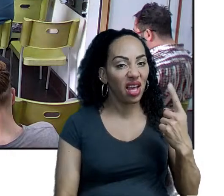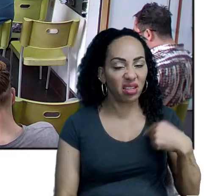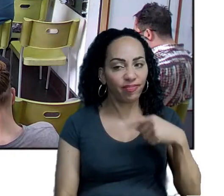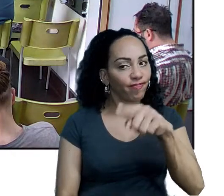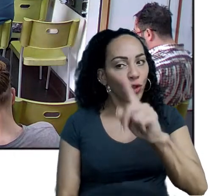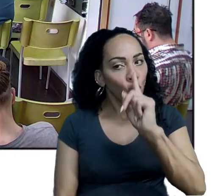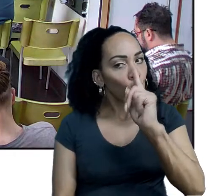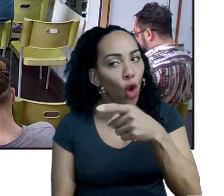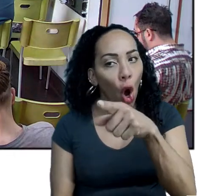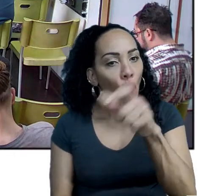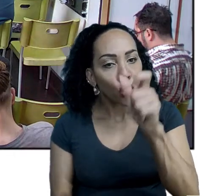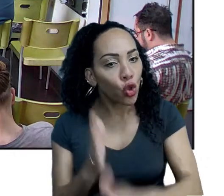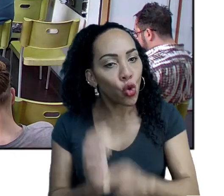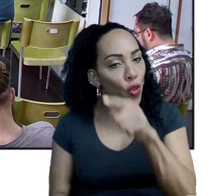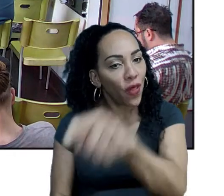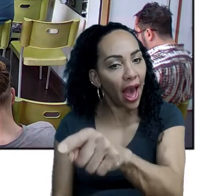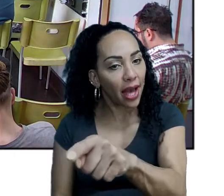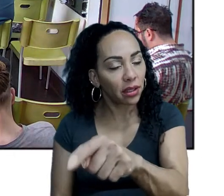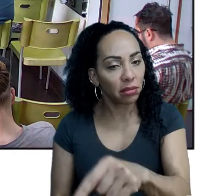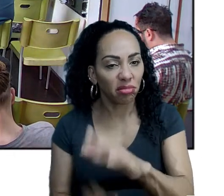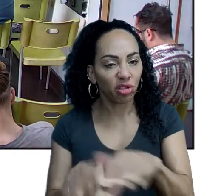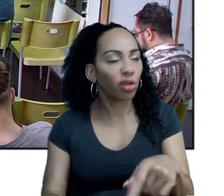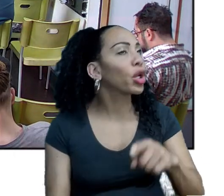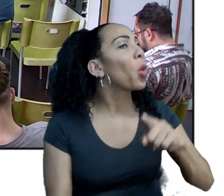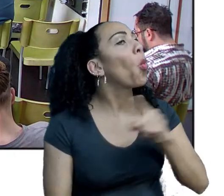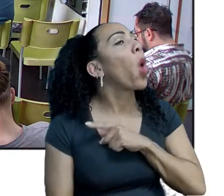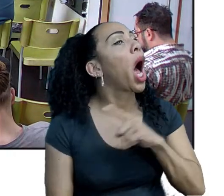the old school phrase would be, because I said so.